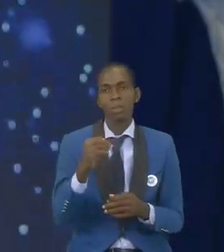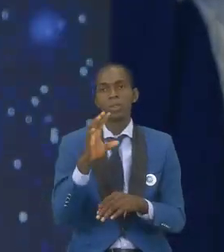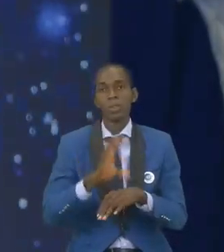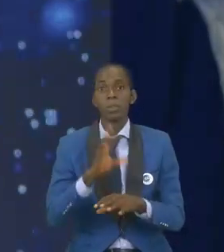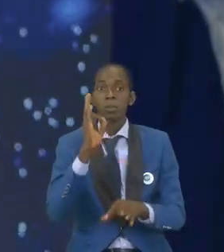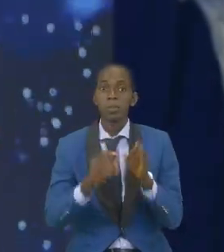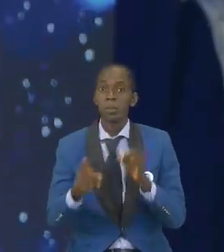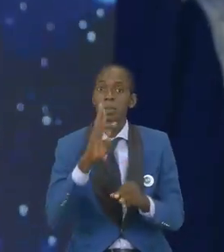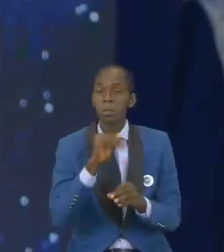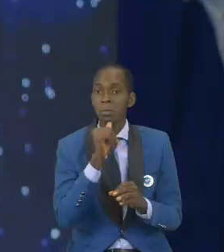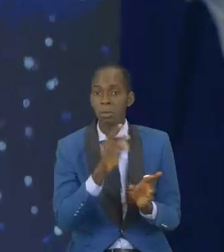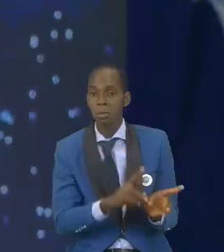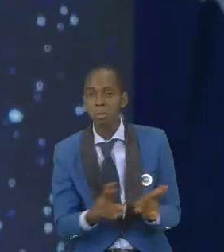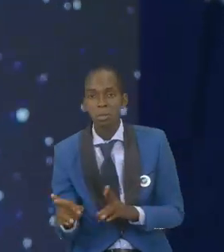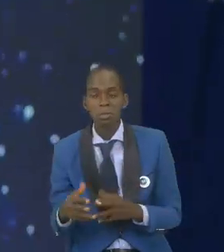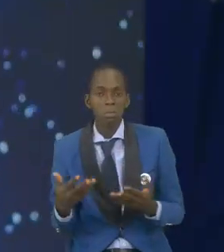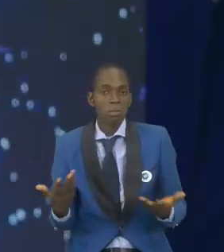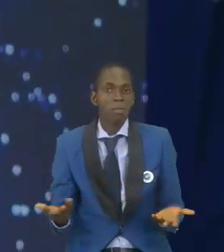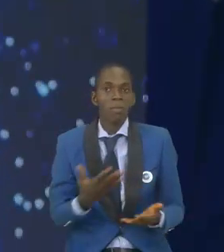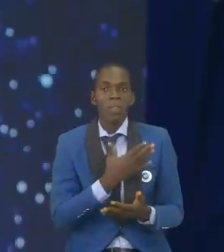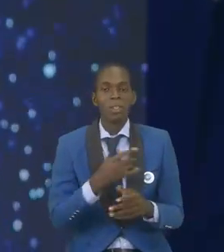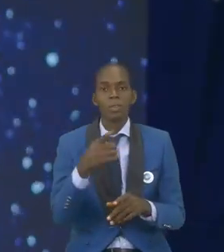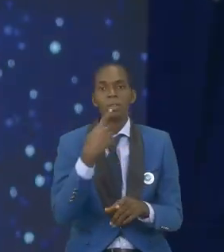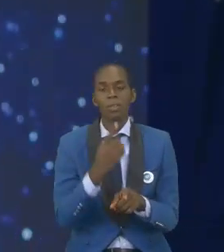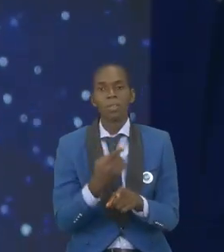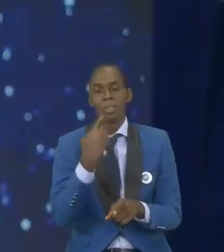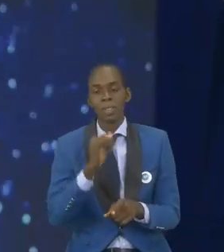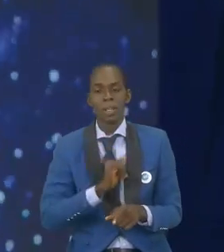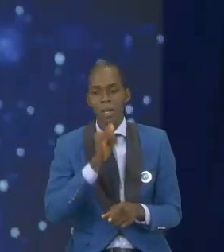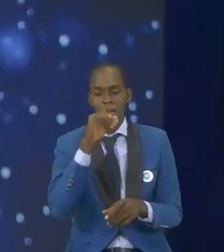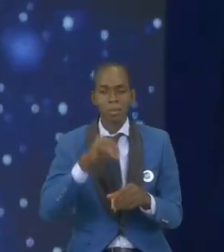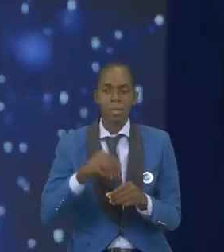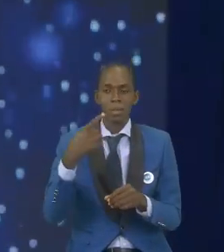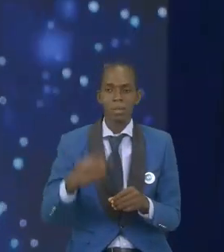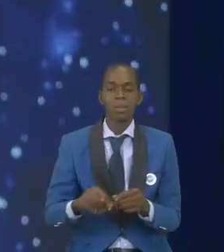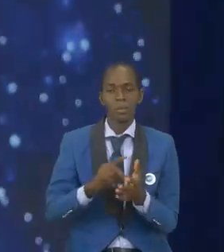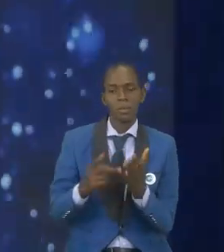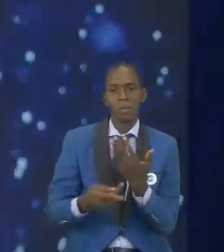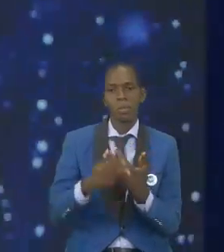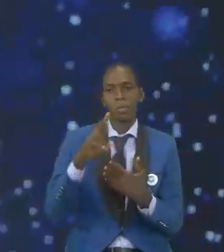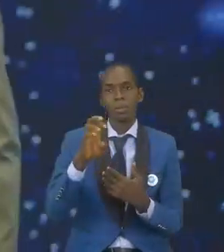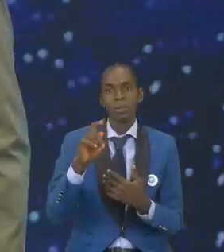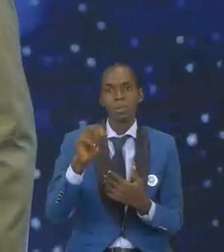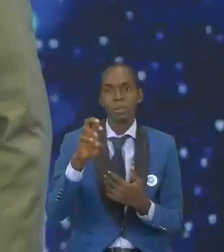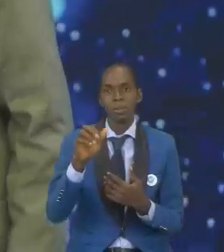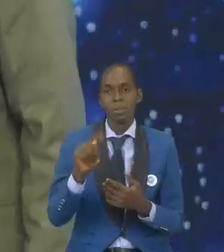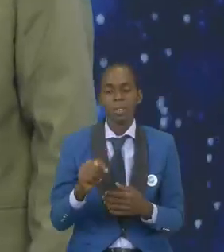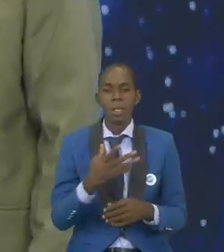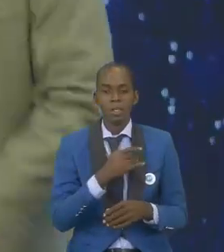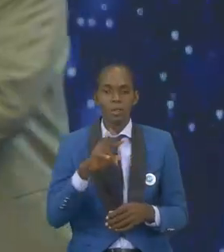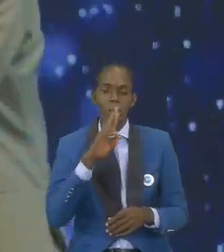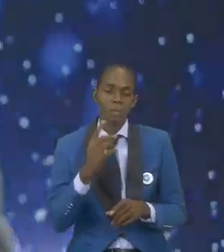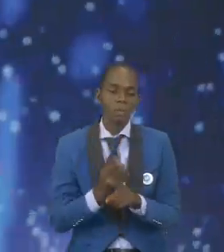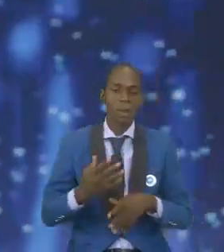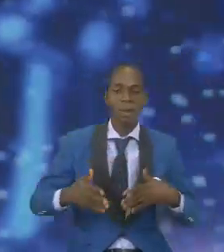happy. What's your joy if you don't have Jesus? What's your joy if you are not ready for the